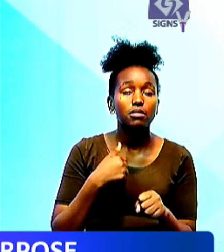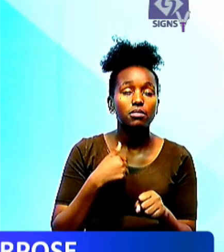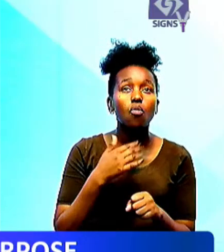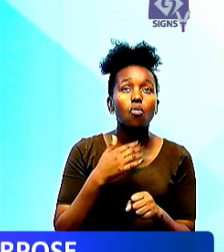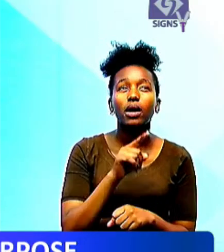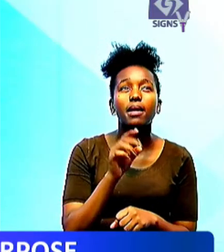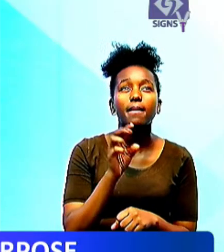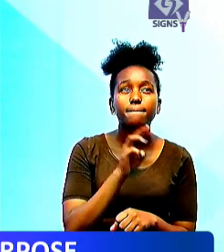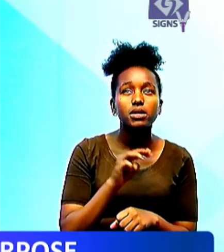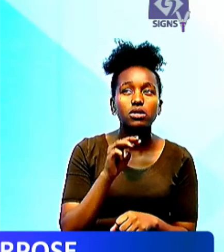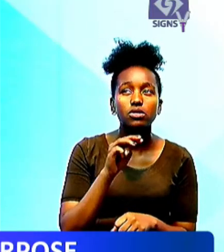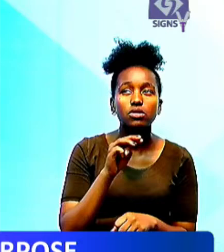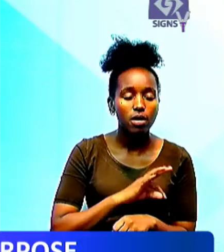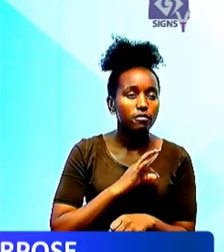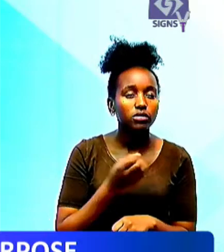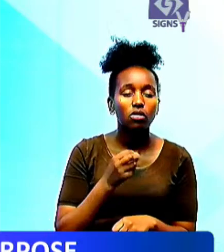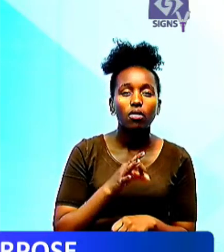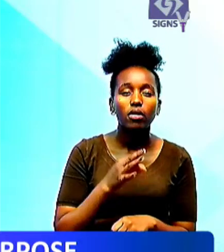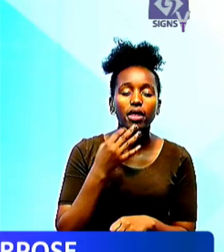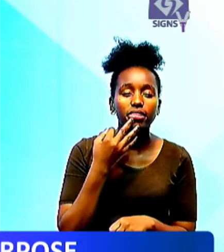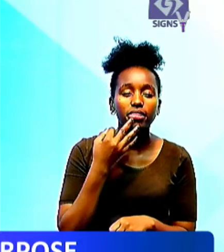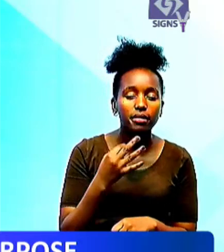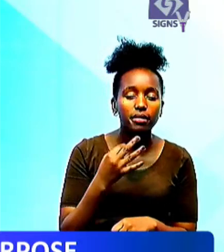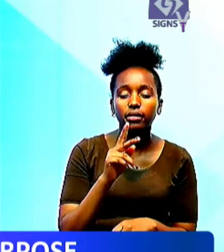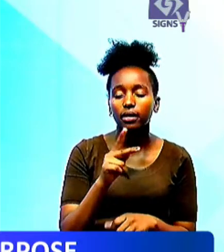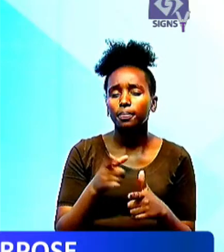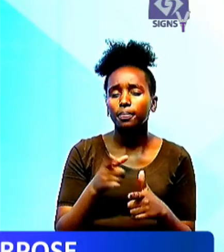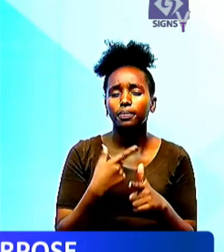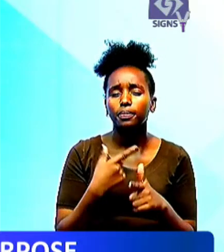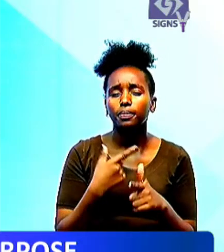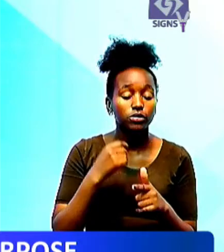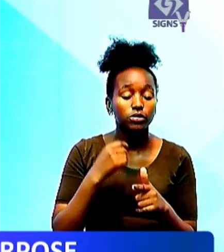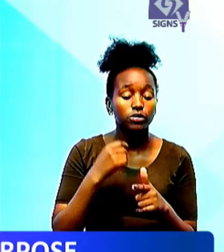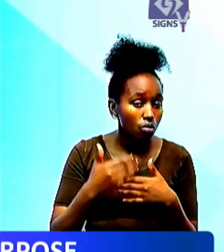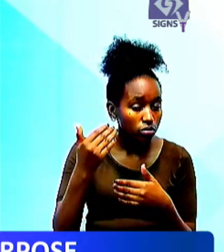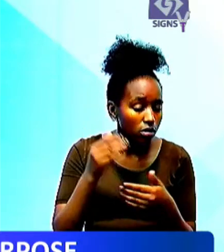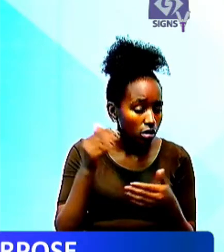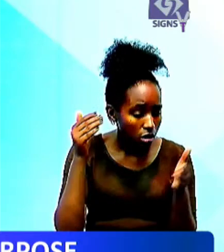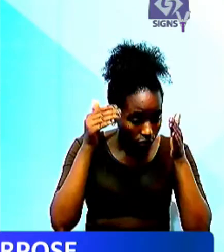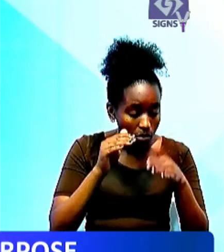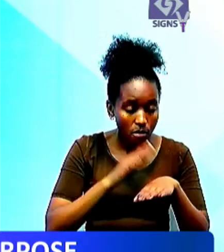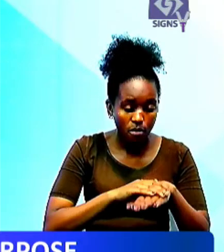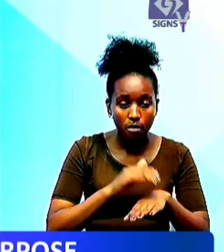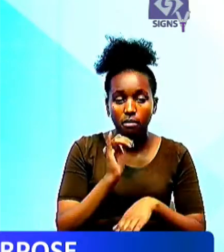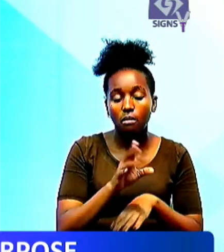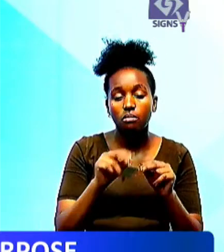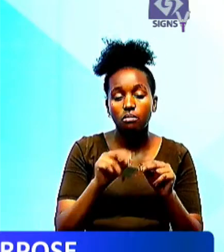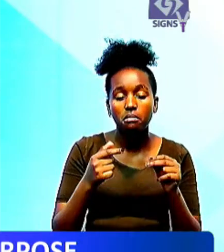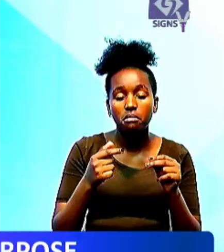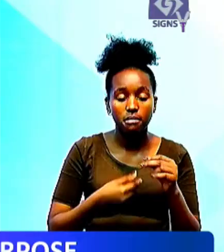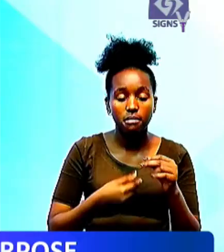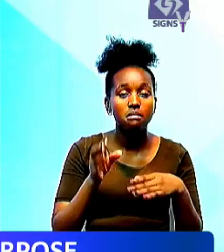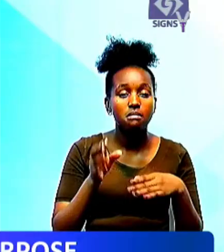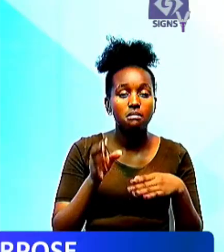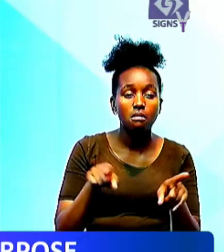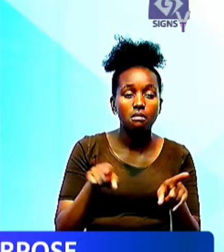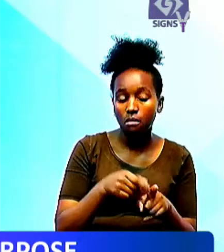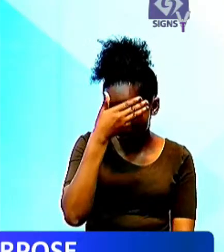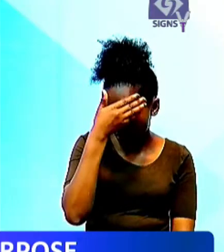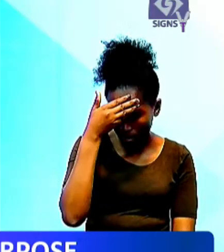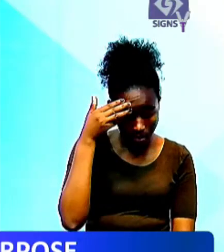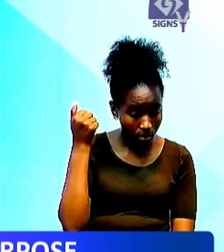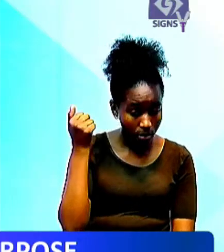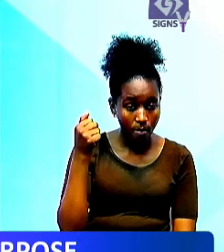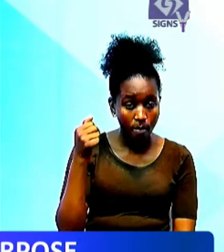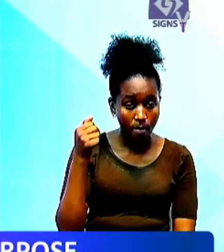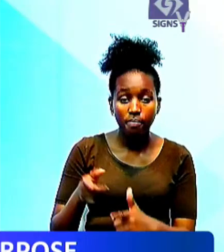make 300,000 in a return. So it's something that you need to engage. It's not something you say, I put money and I forget. You forget, then